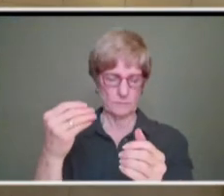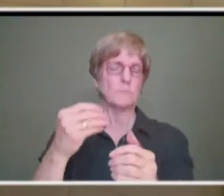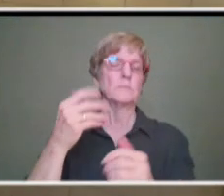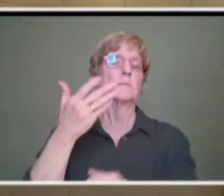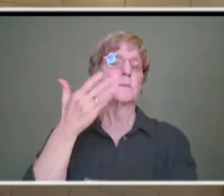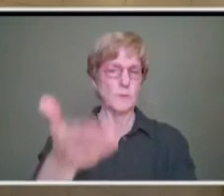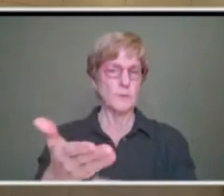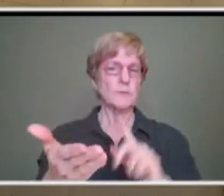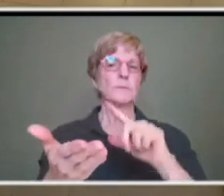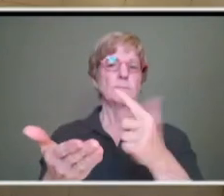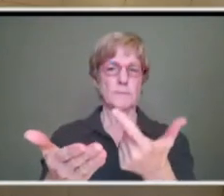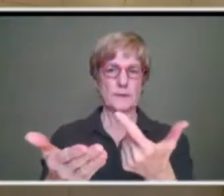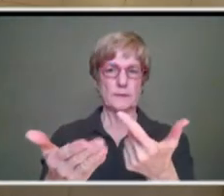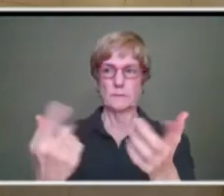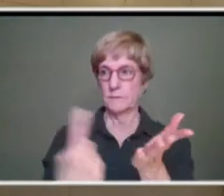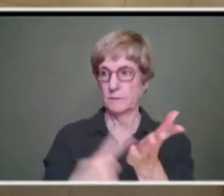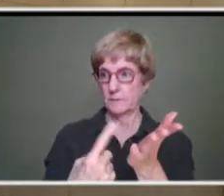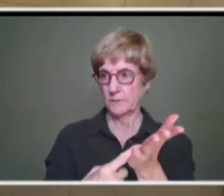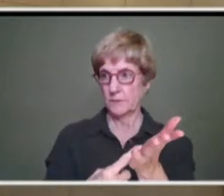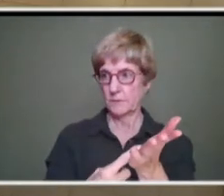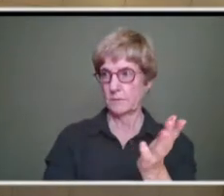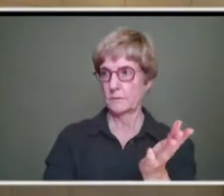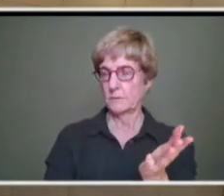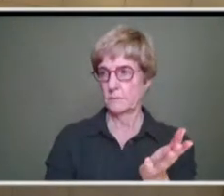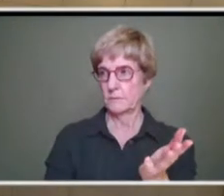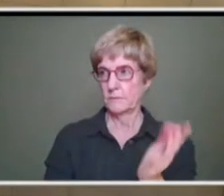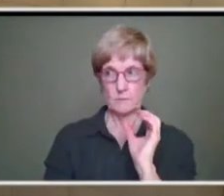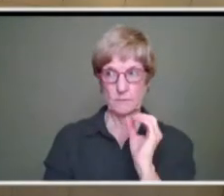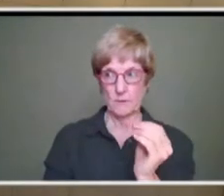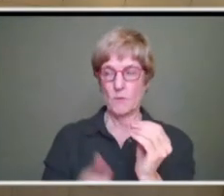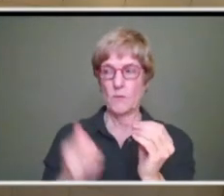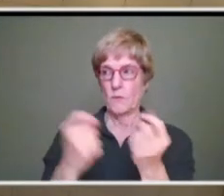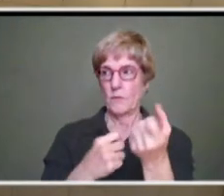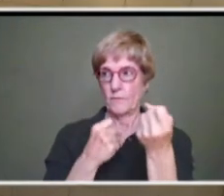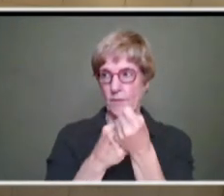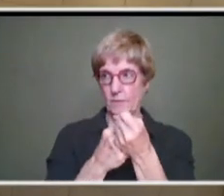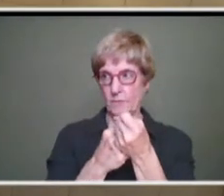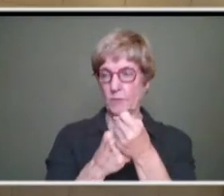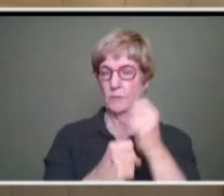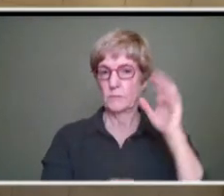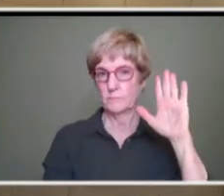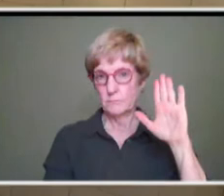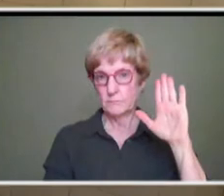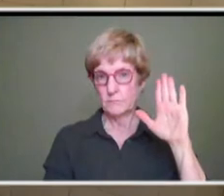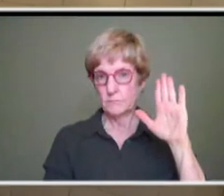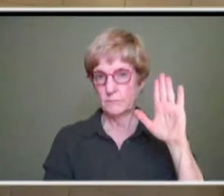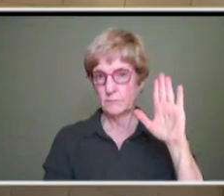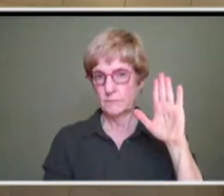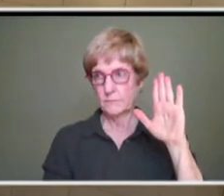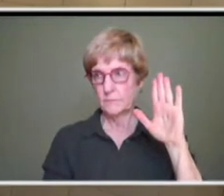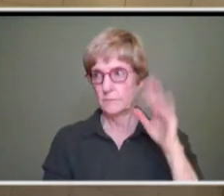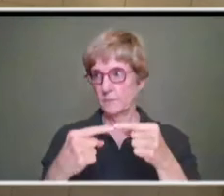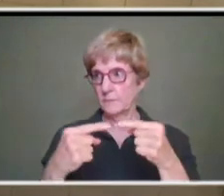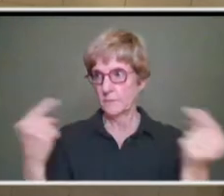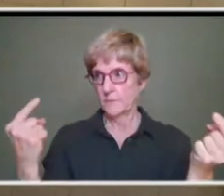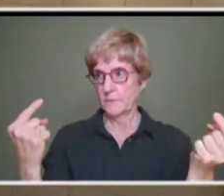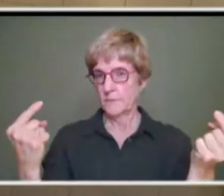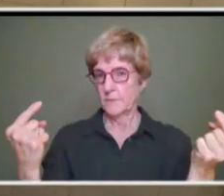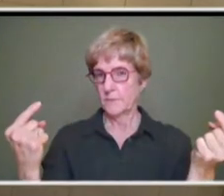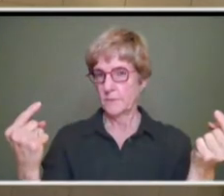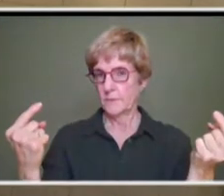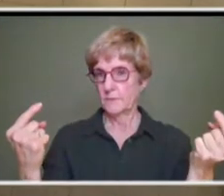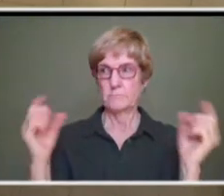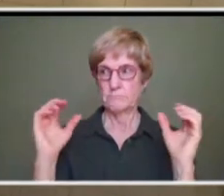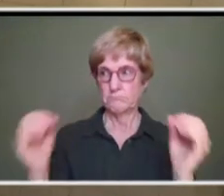any discussion every night all in favor of the motion please raise your hand any opposed he